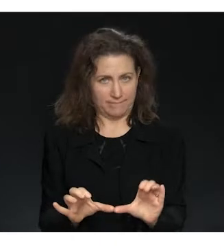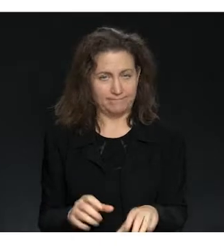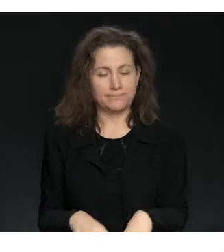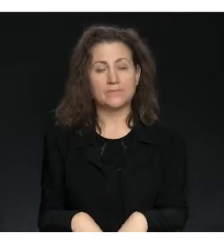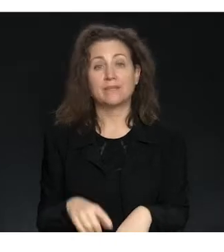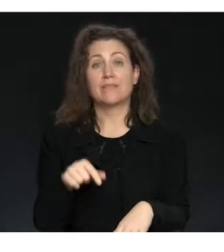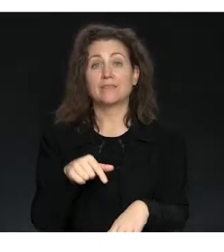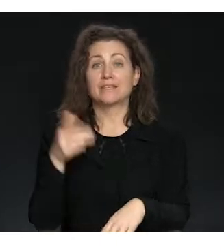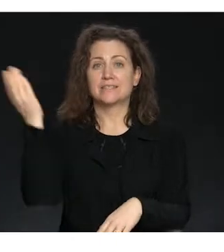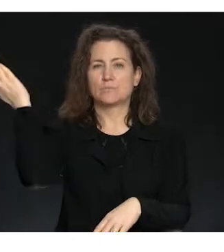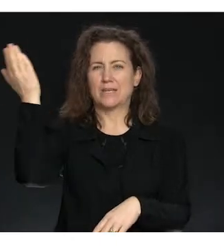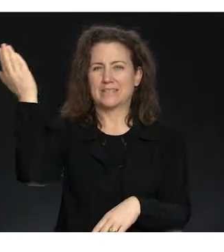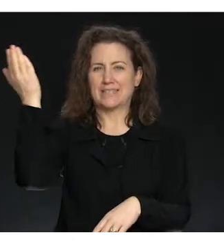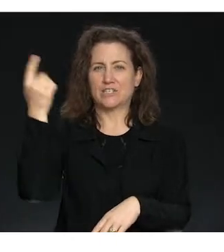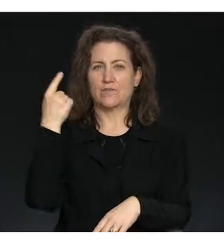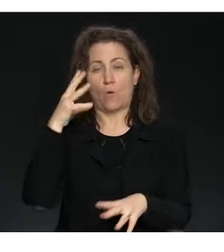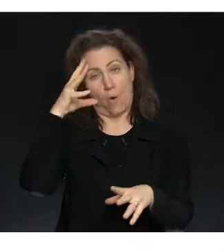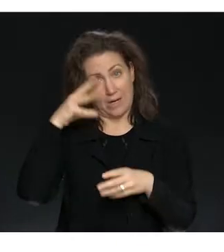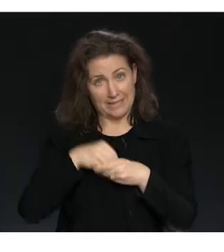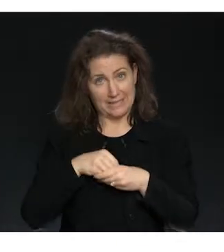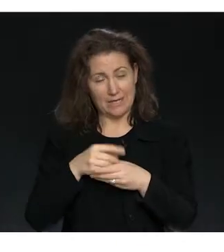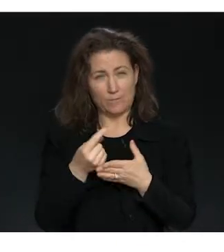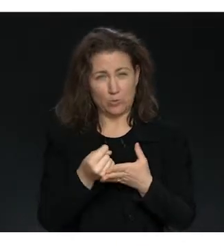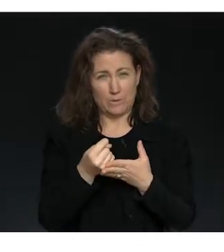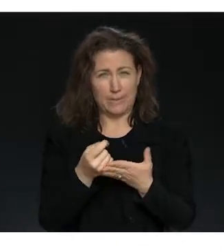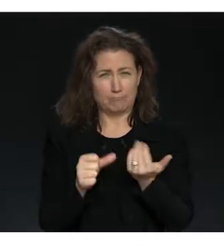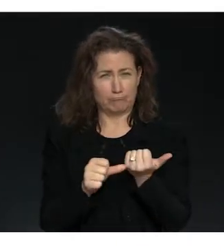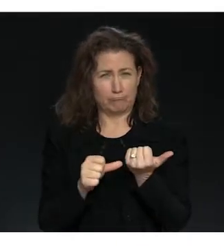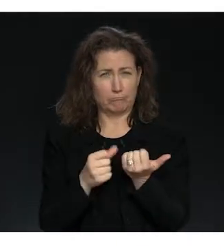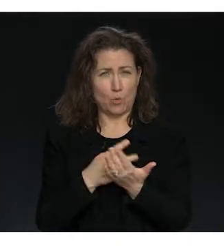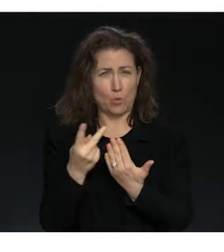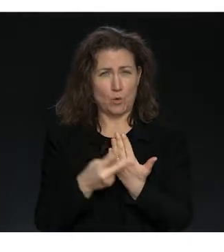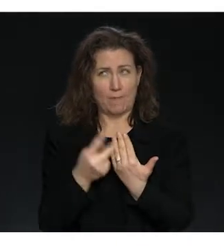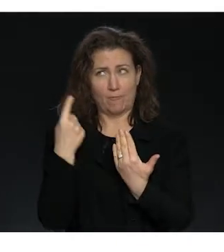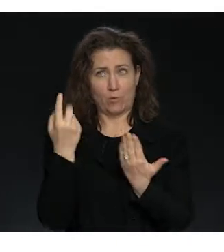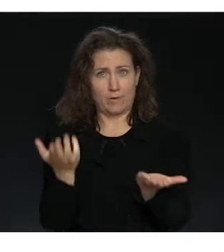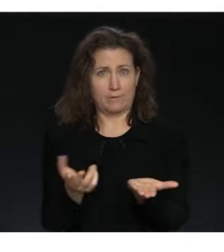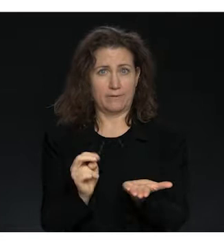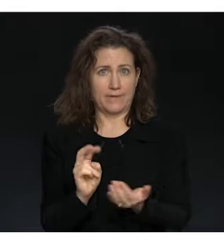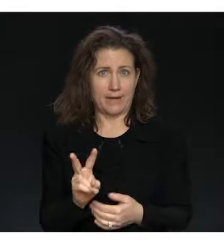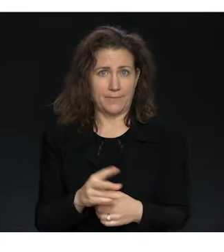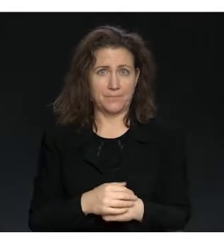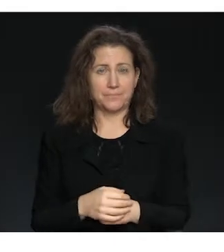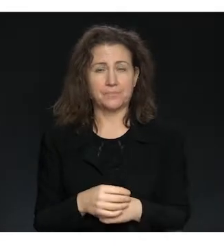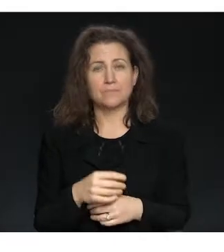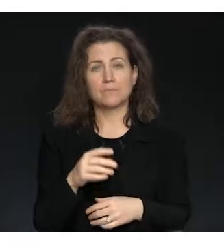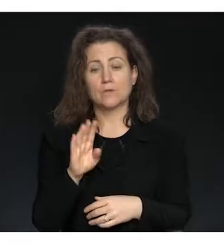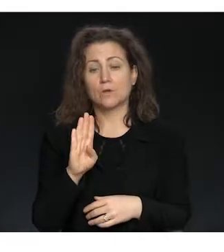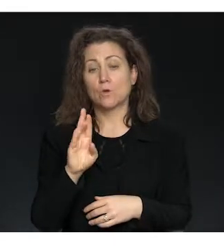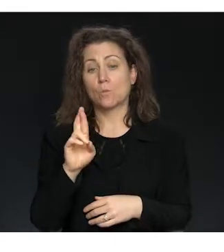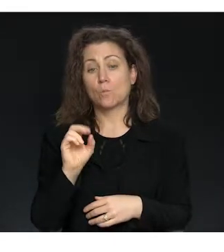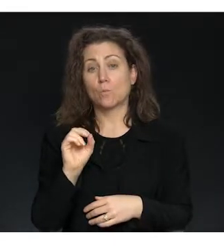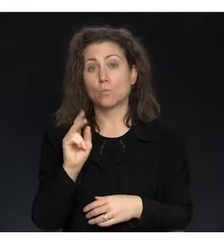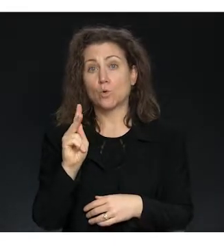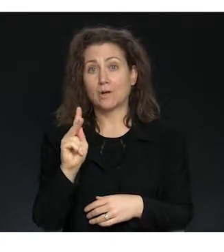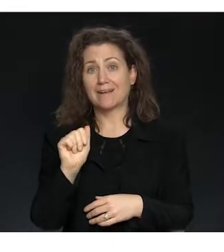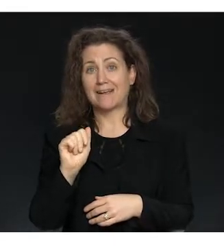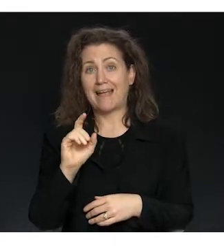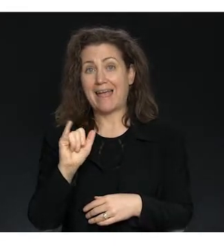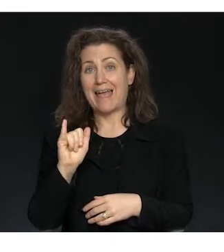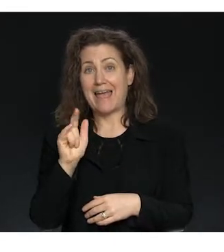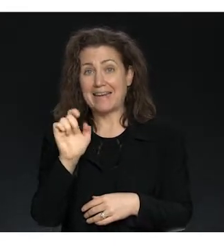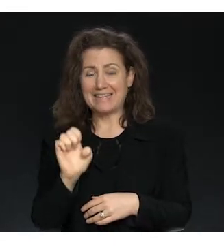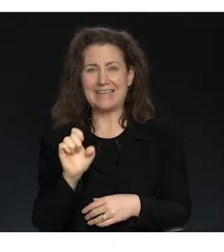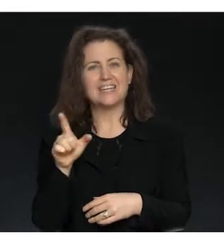Autism Treatment Assistance Program initiatives in Nevada. Brooke Addy, who is a Health Program Manager 3